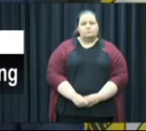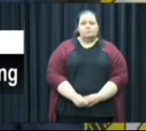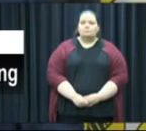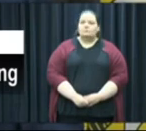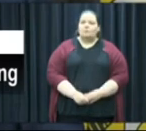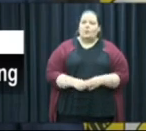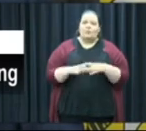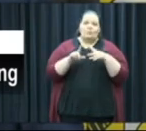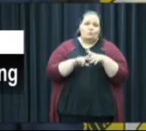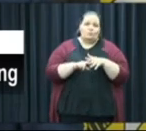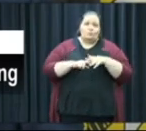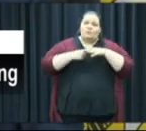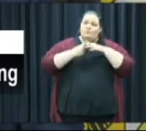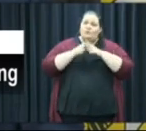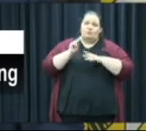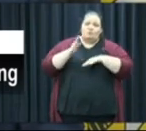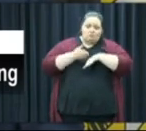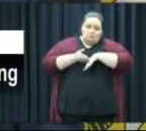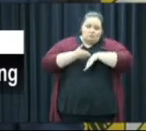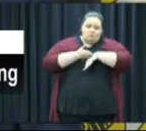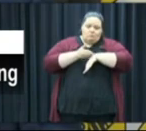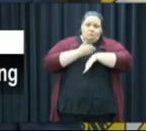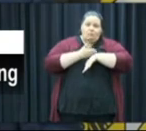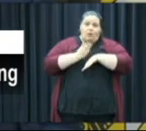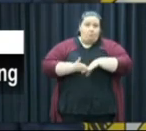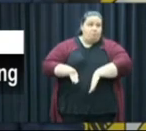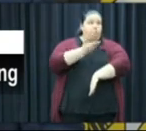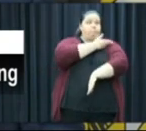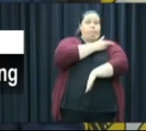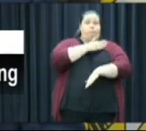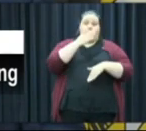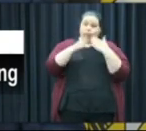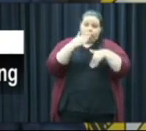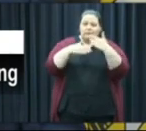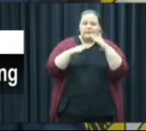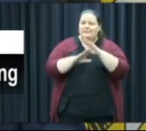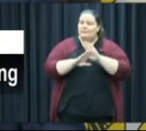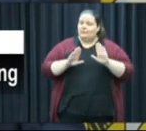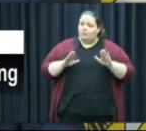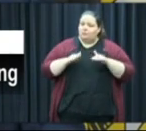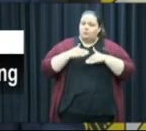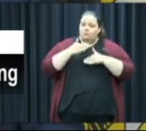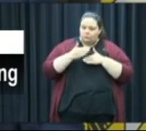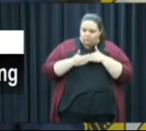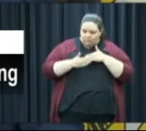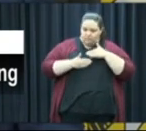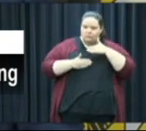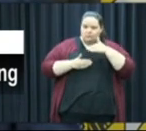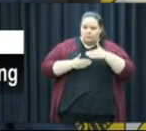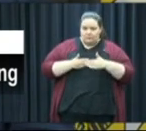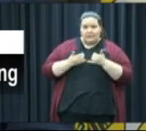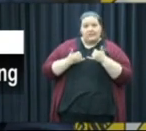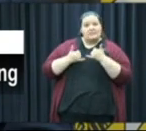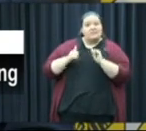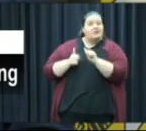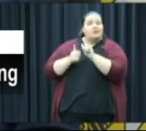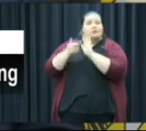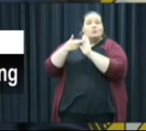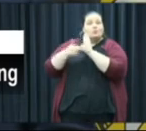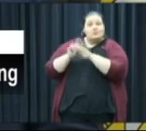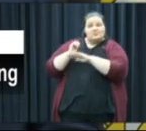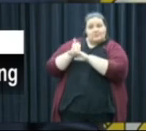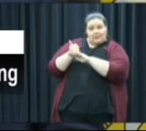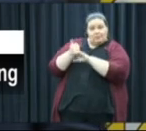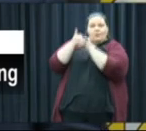recovery, but we must move slowly. Following the rules that are still in place is more important now than